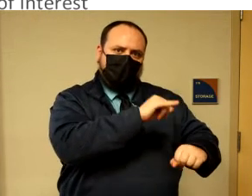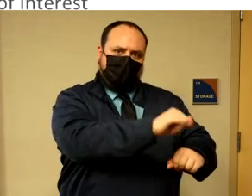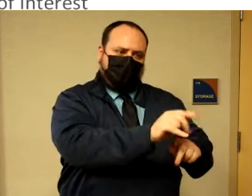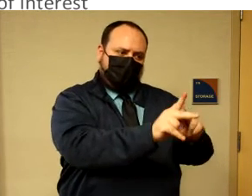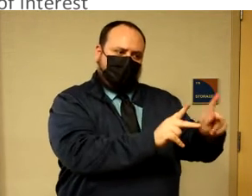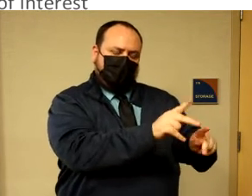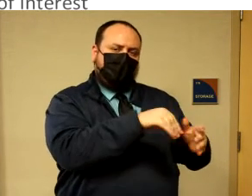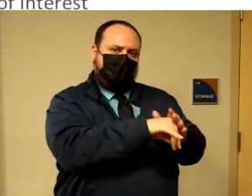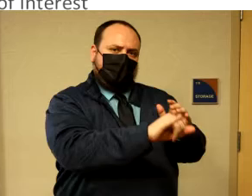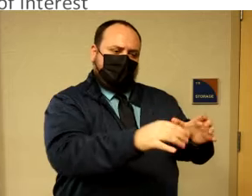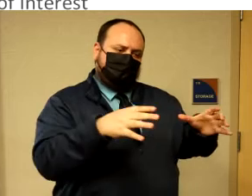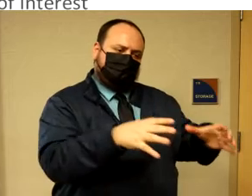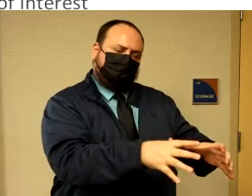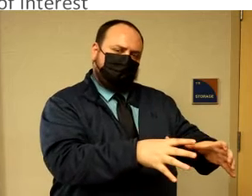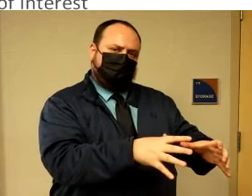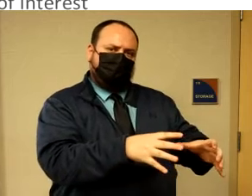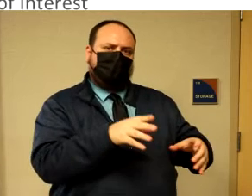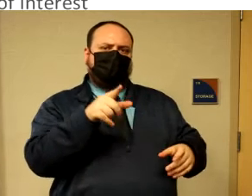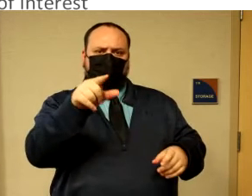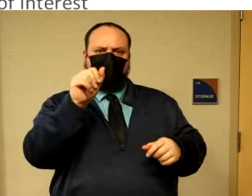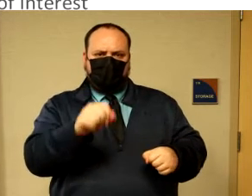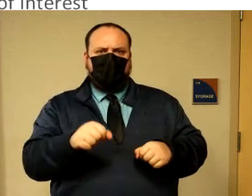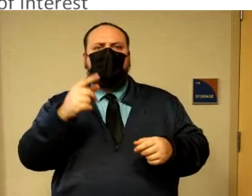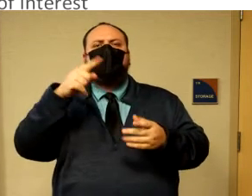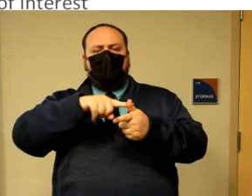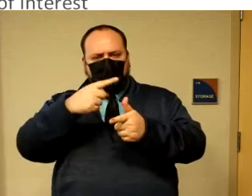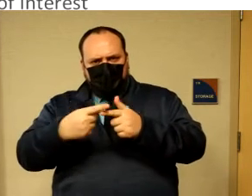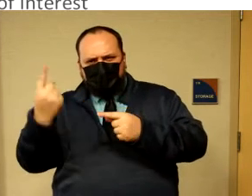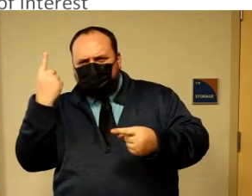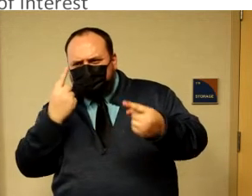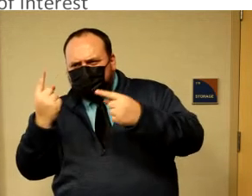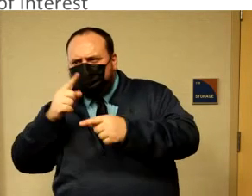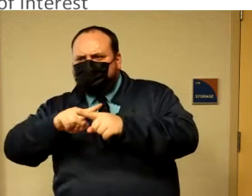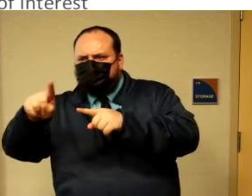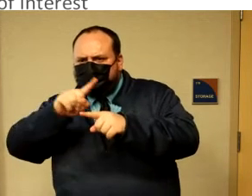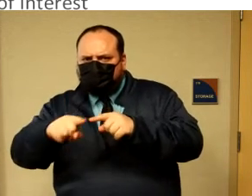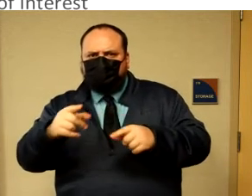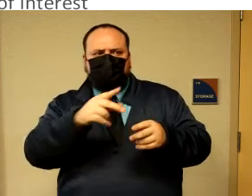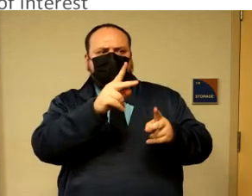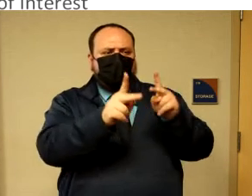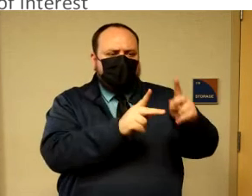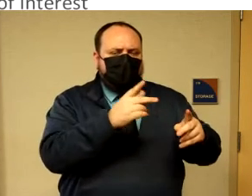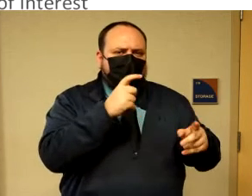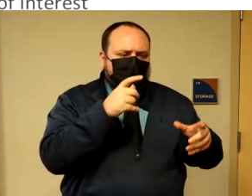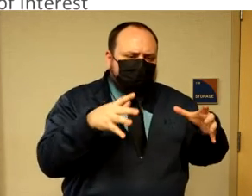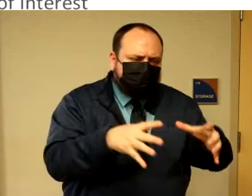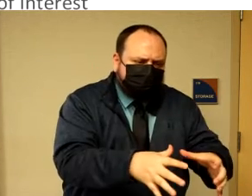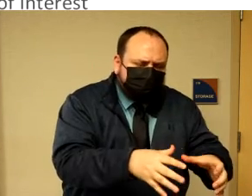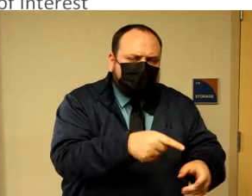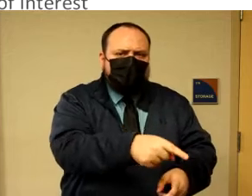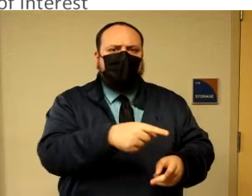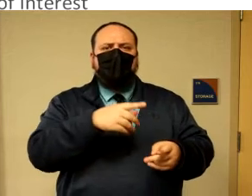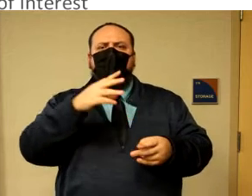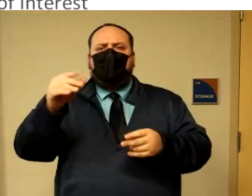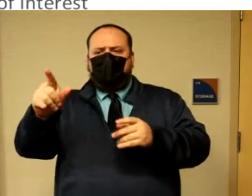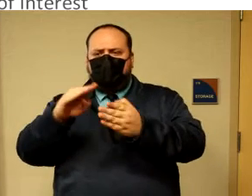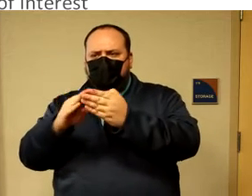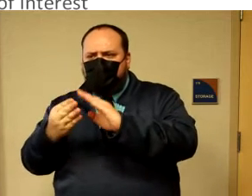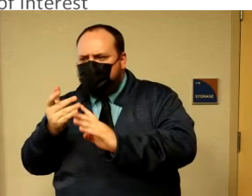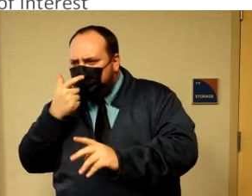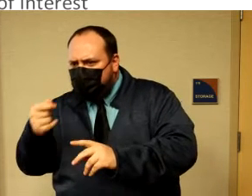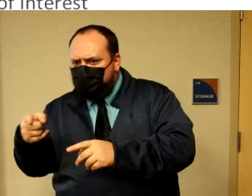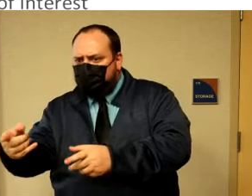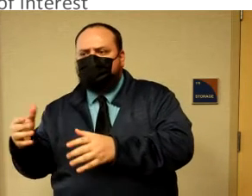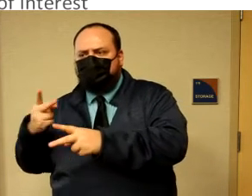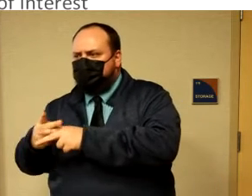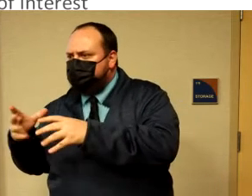consider other factors: city, place, political lines, compactness, communities of interest, and that would be the sand in